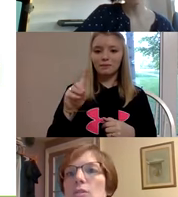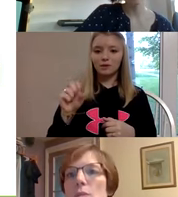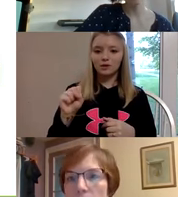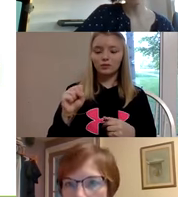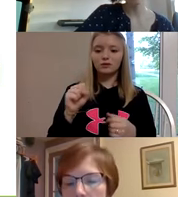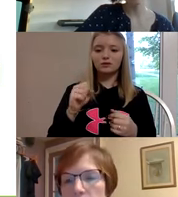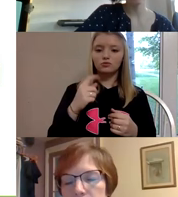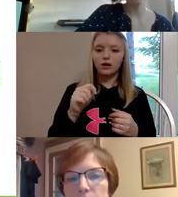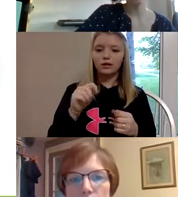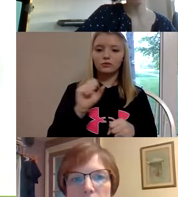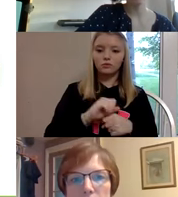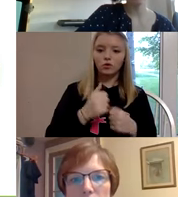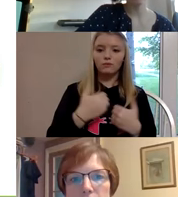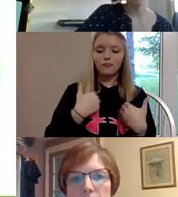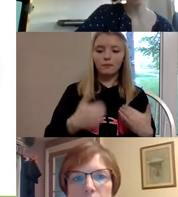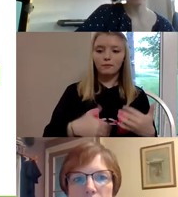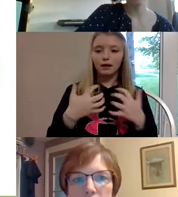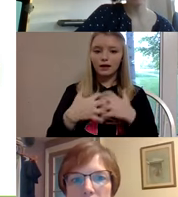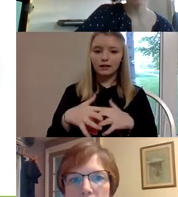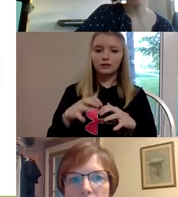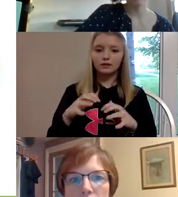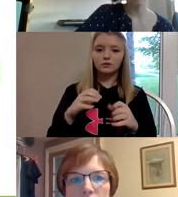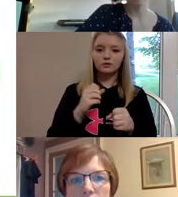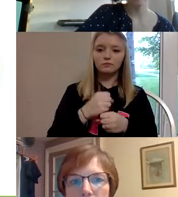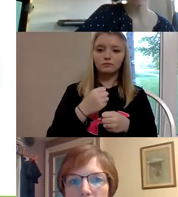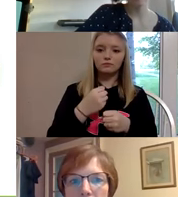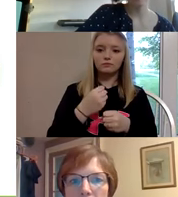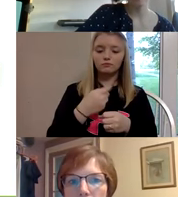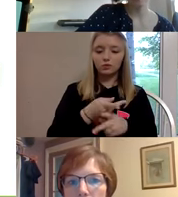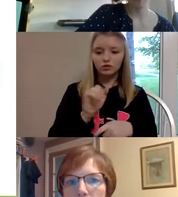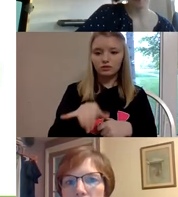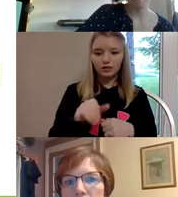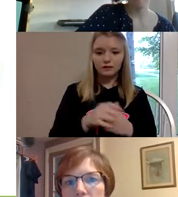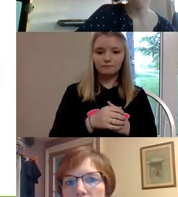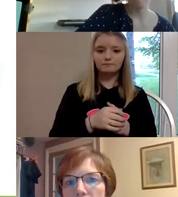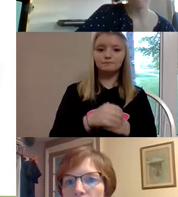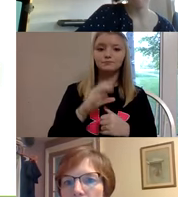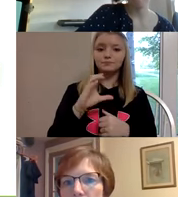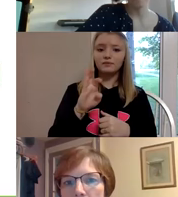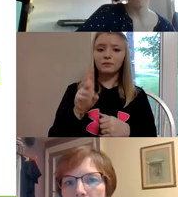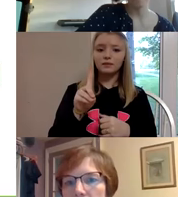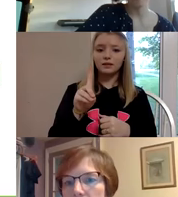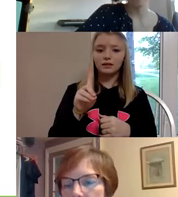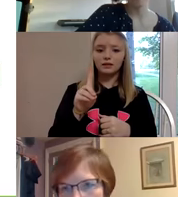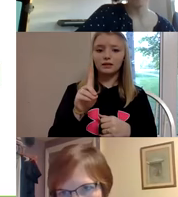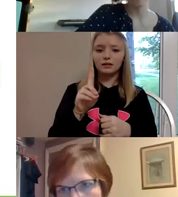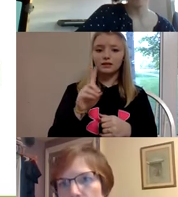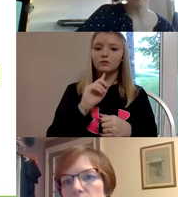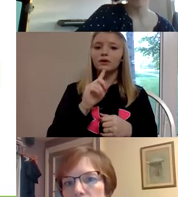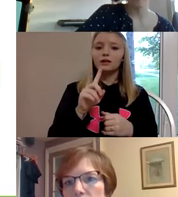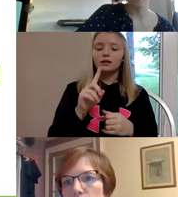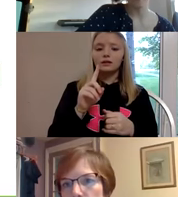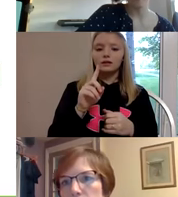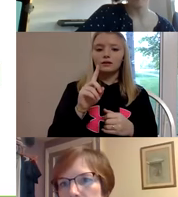to create homeostasis. So CBD primarily interacts with our body's